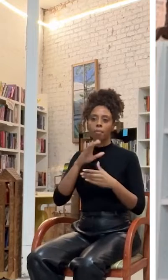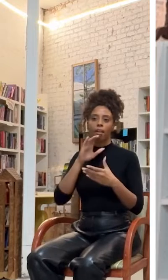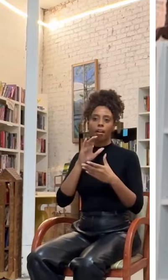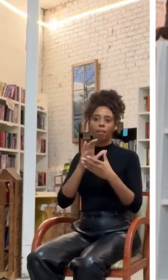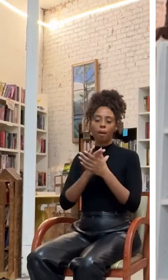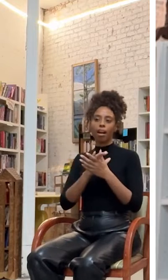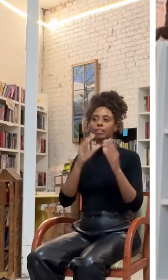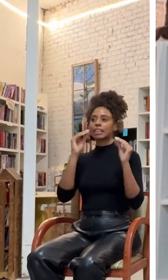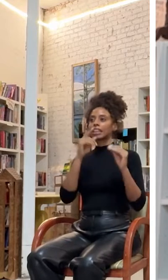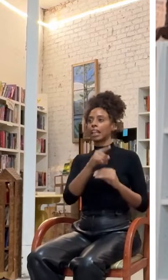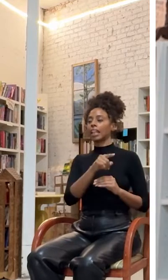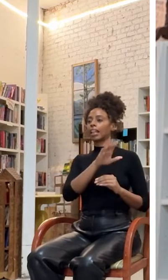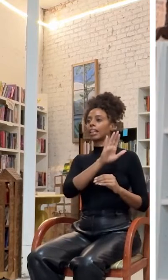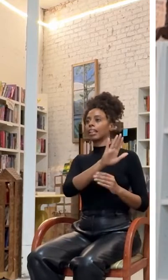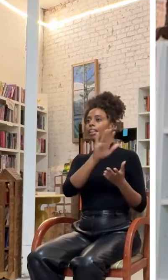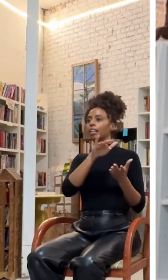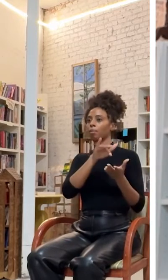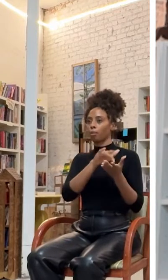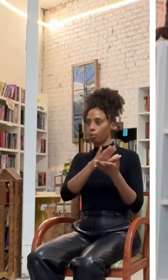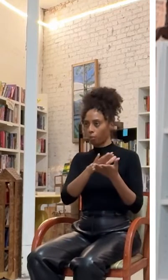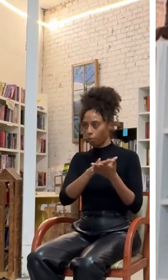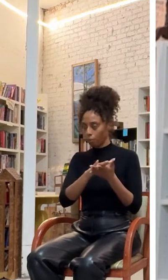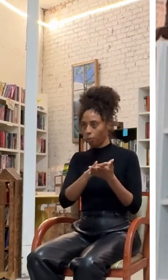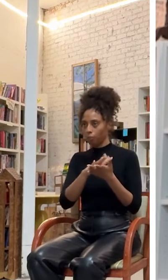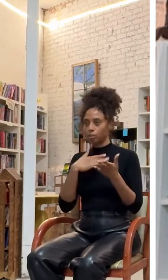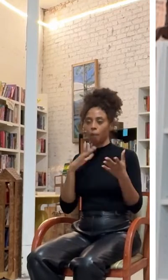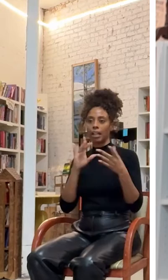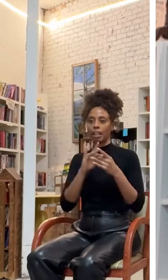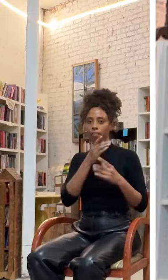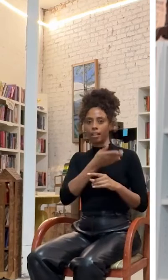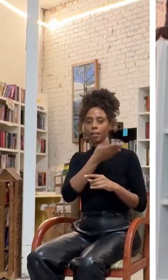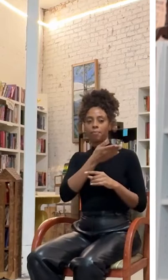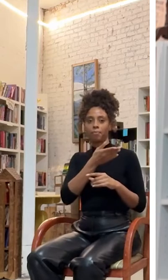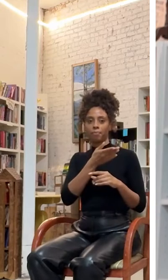ended up teaching at their middle school. So I connected with them,